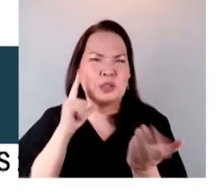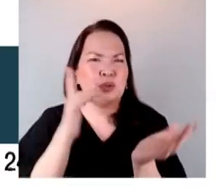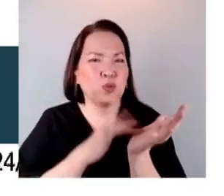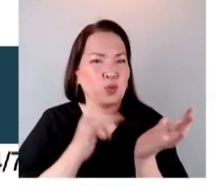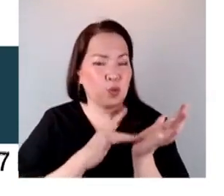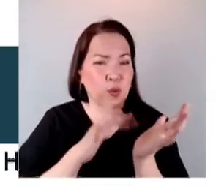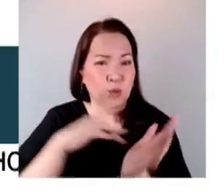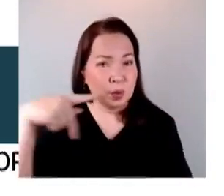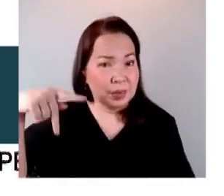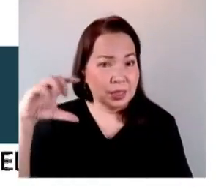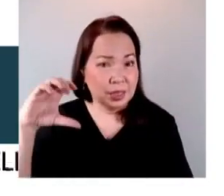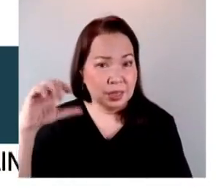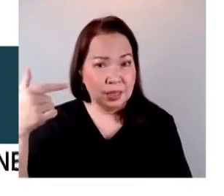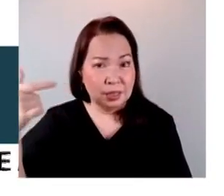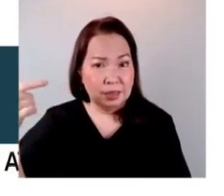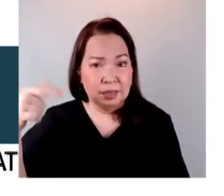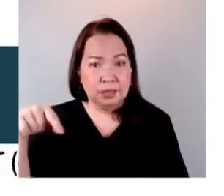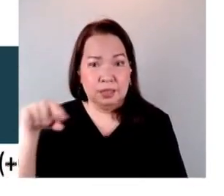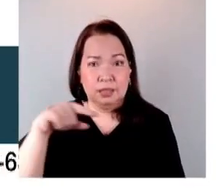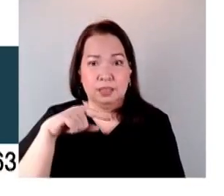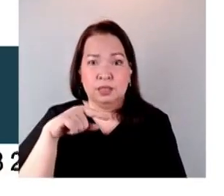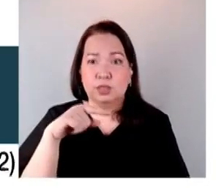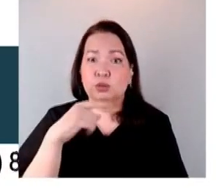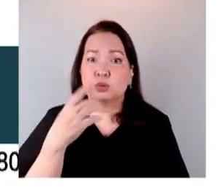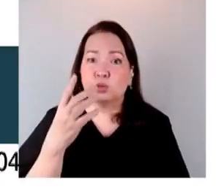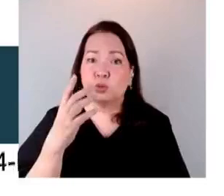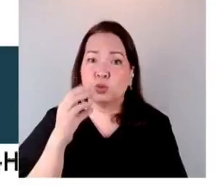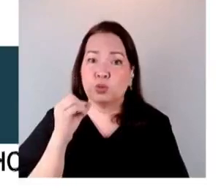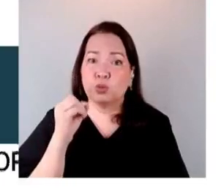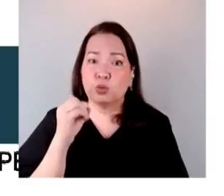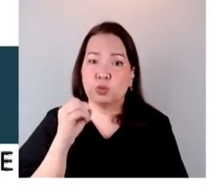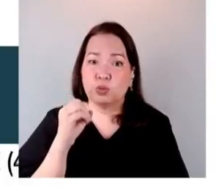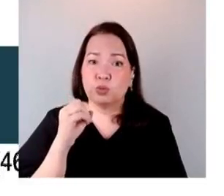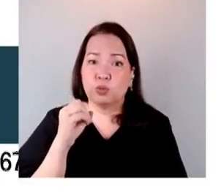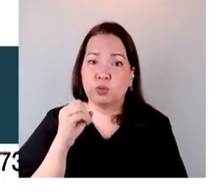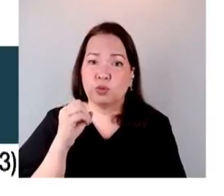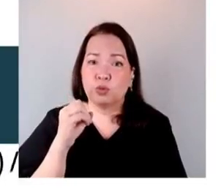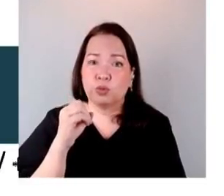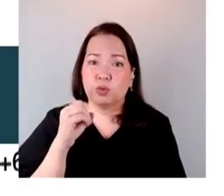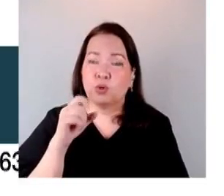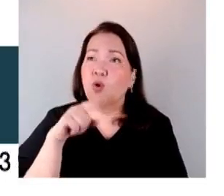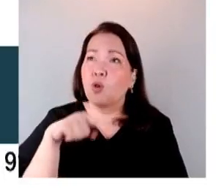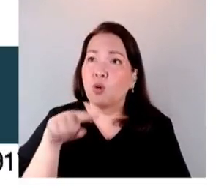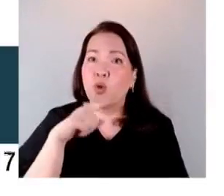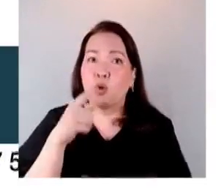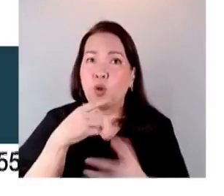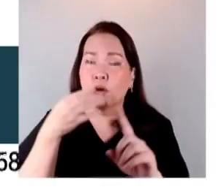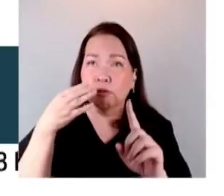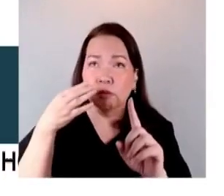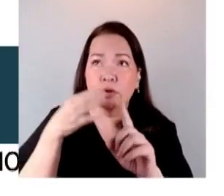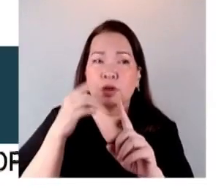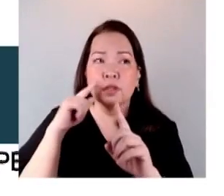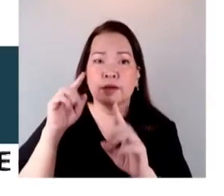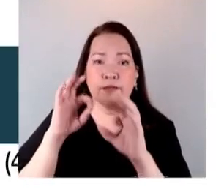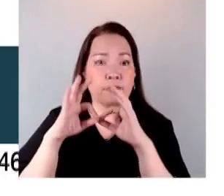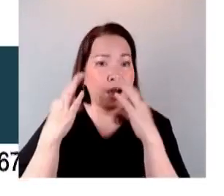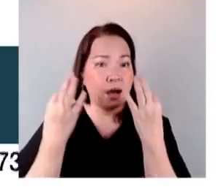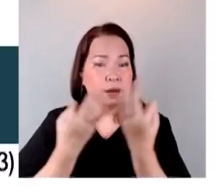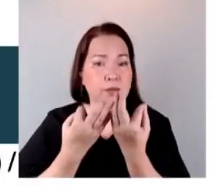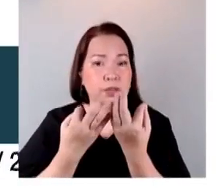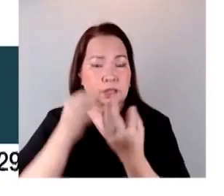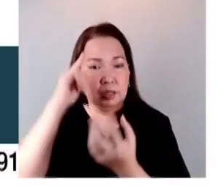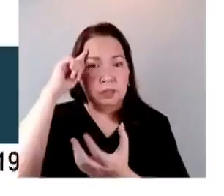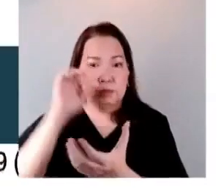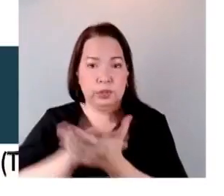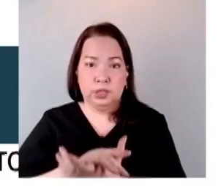after Marcos cronies who have refused to give up what the Marcos family thinks are their